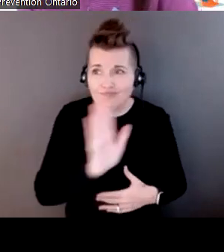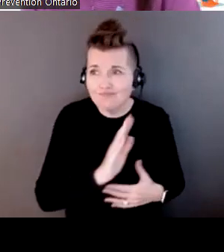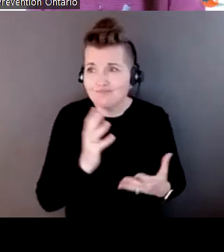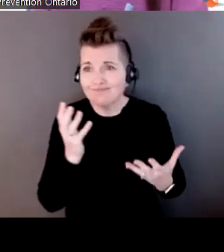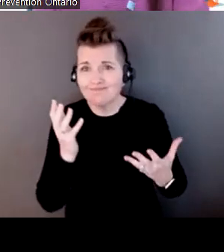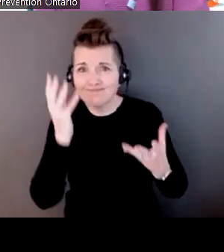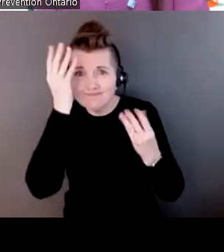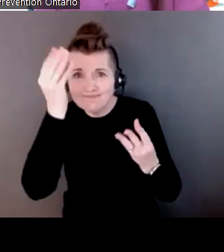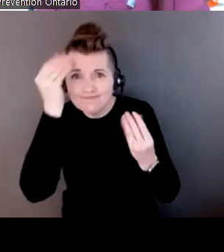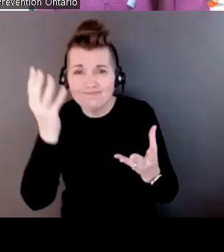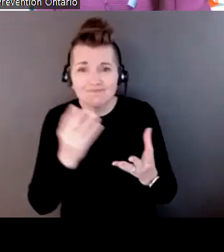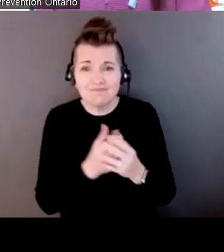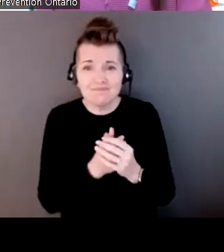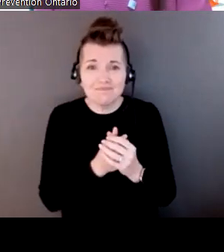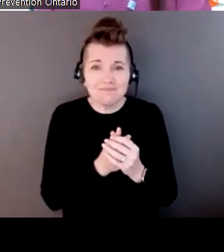especially,